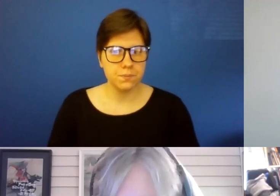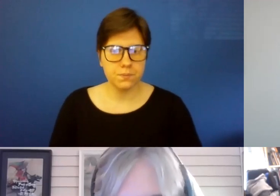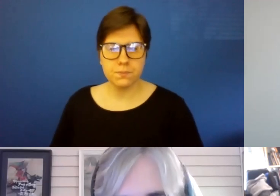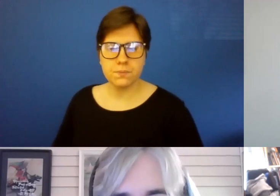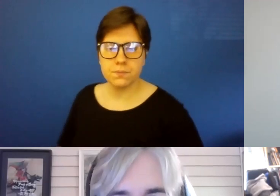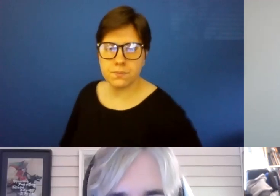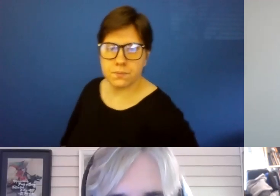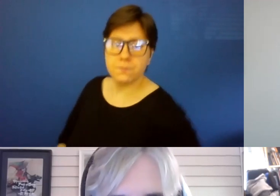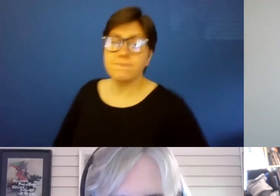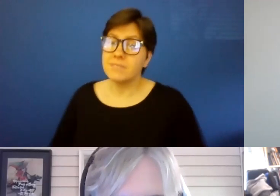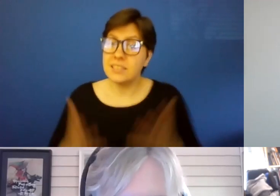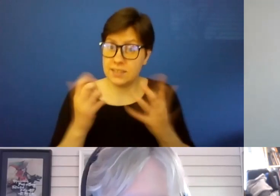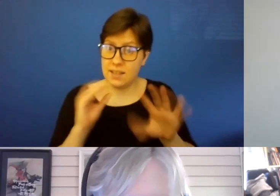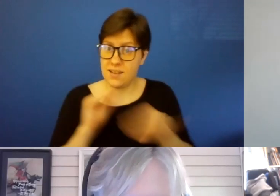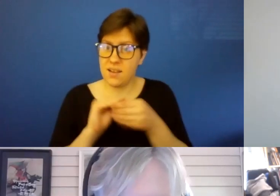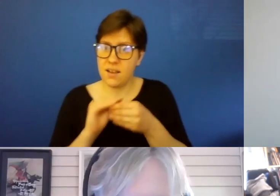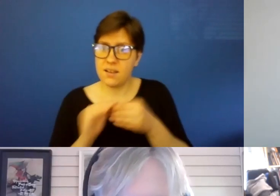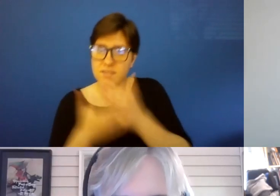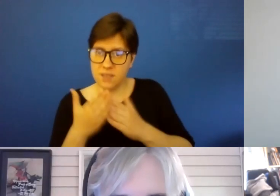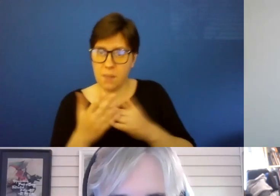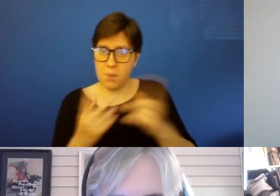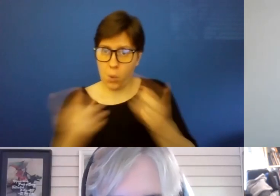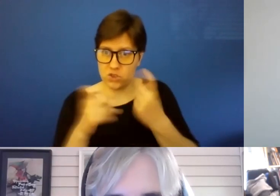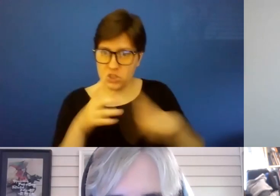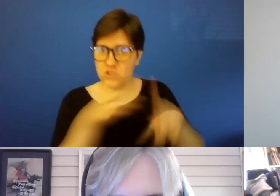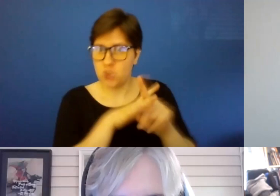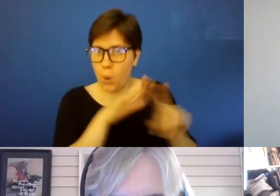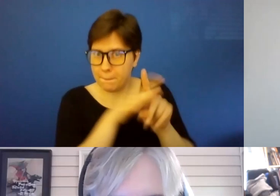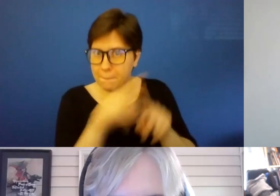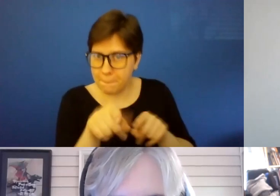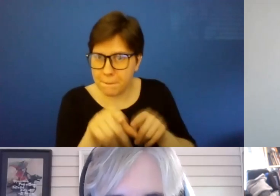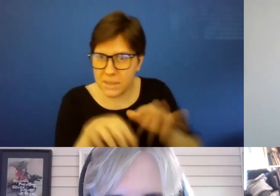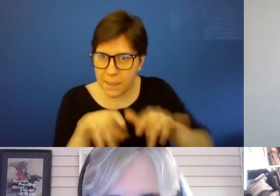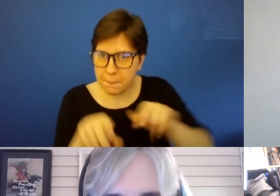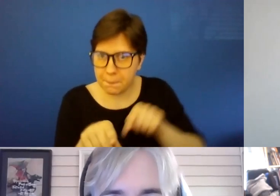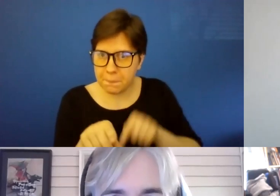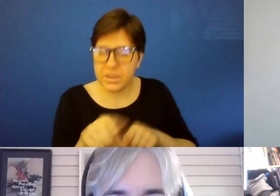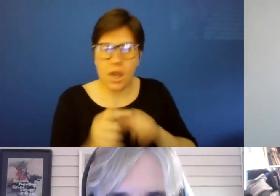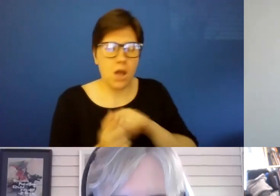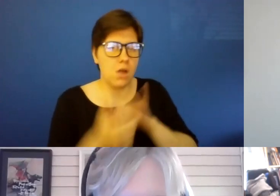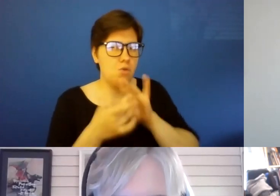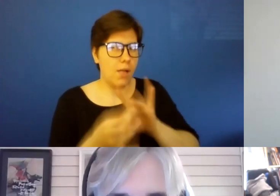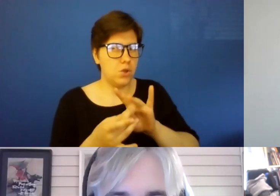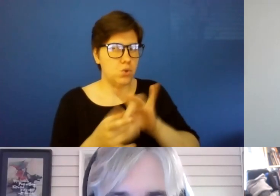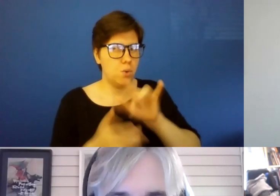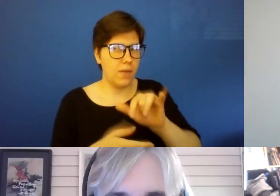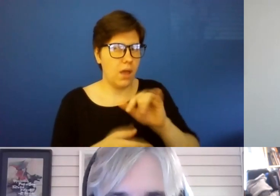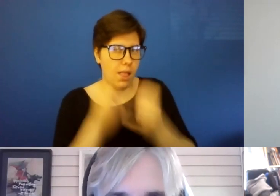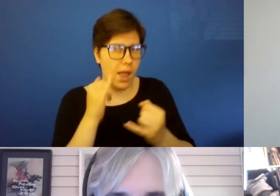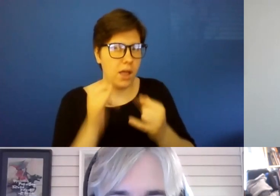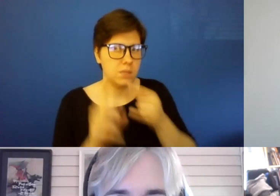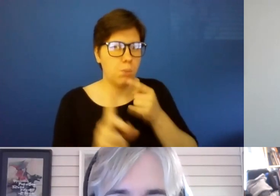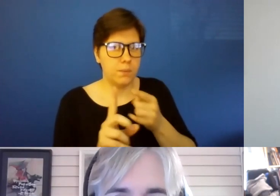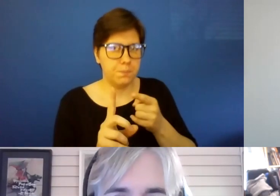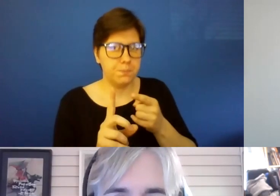I want to add to this debate now a couple of the questions that I'm seeing in chat that I think are related to specifically the last point that you